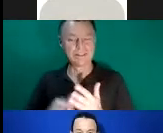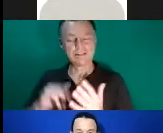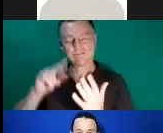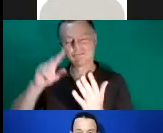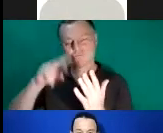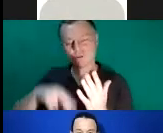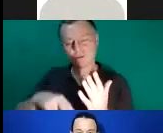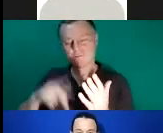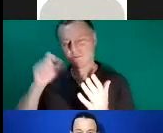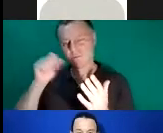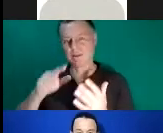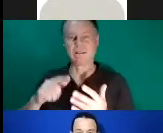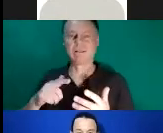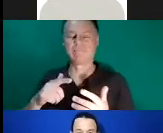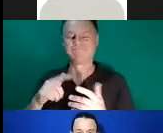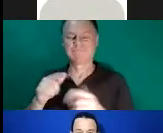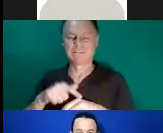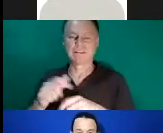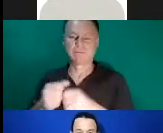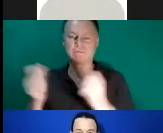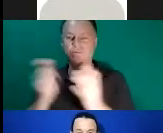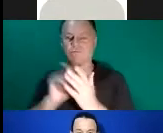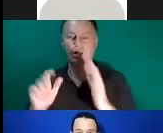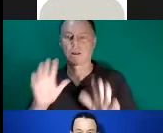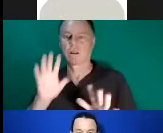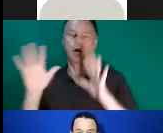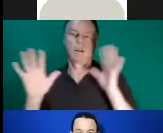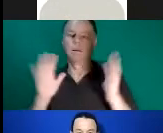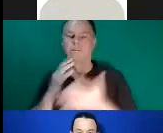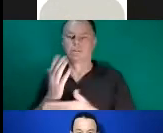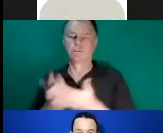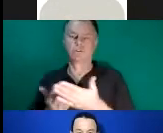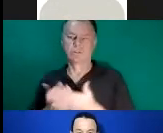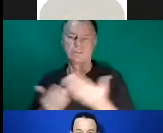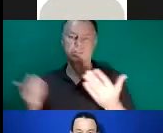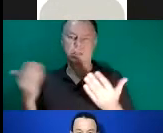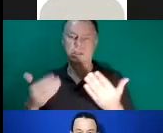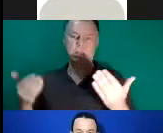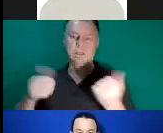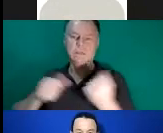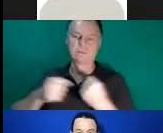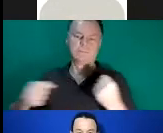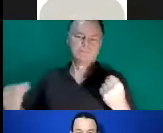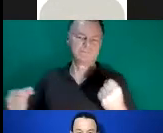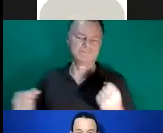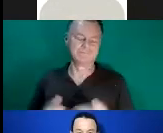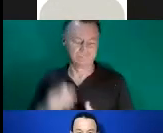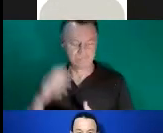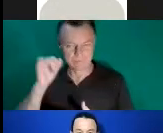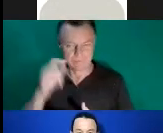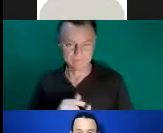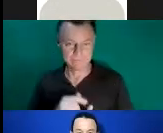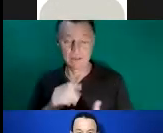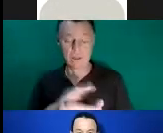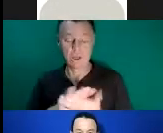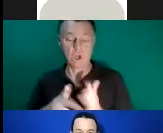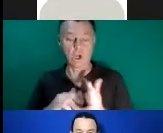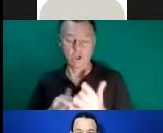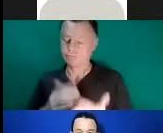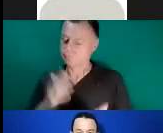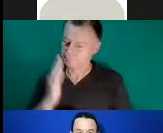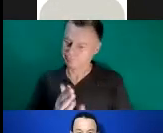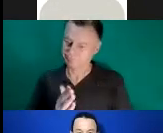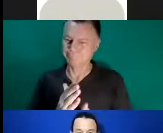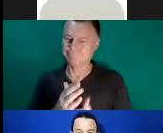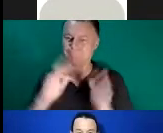a sensationalised lens. What we do know, and there is no doubt, Holmes was a serial killer,